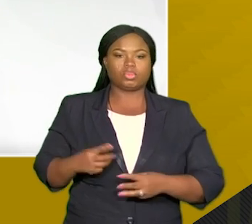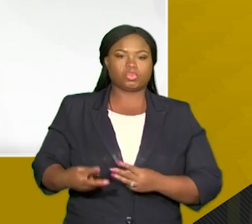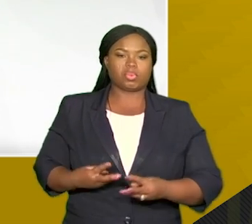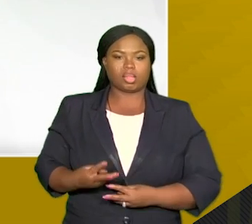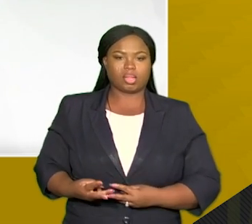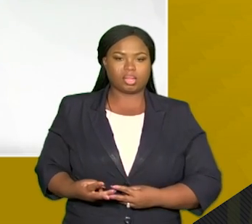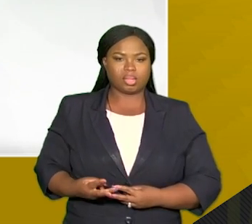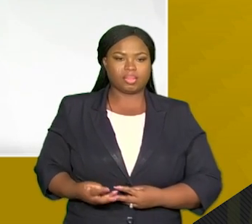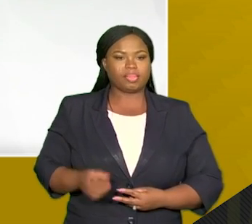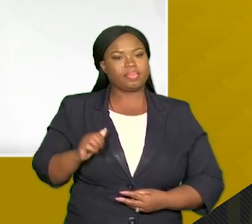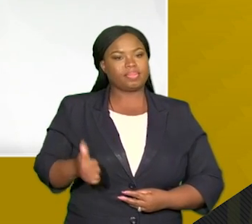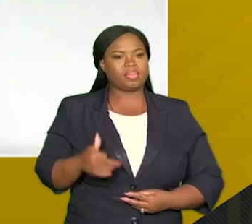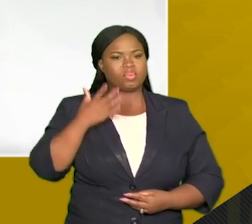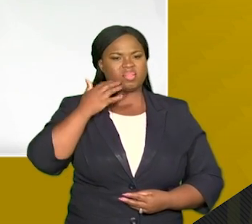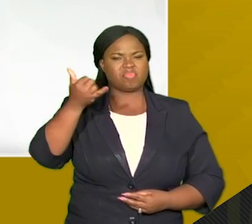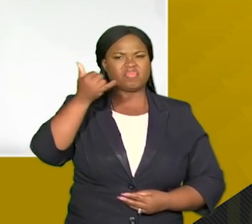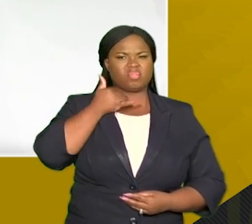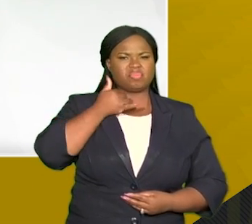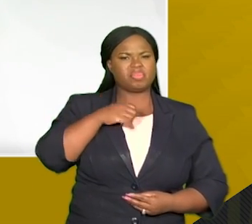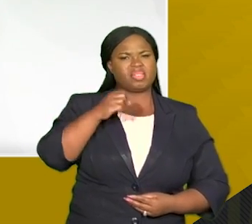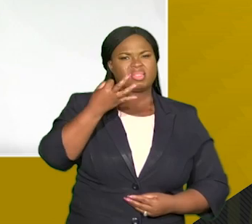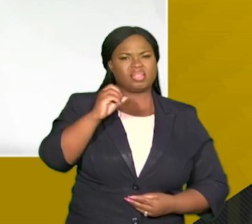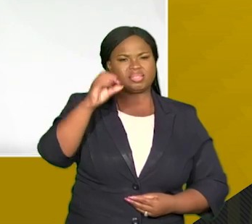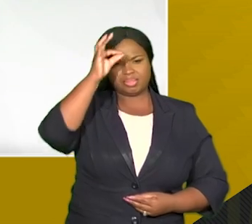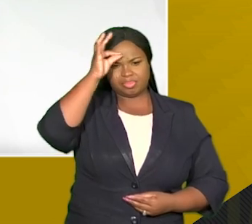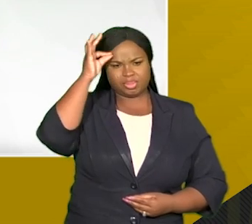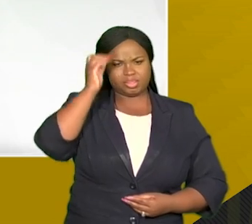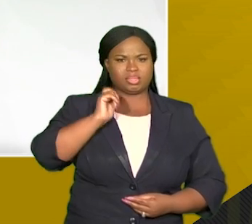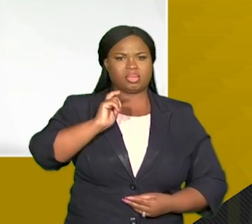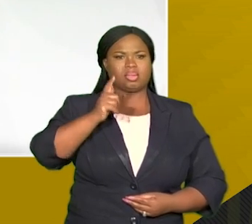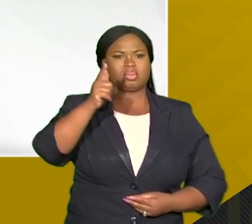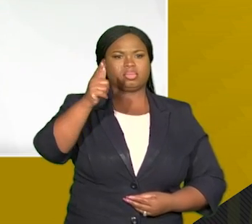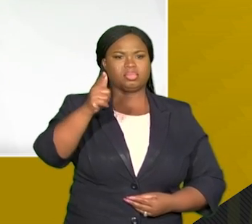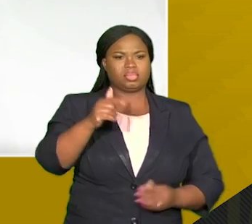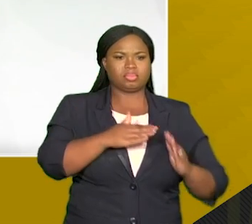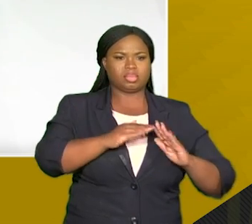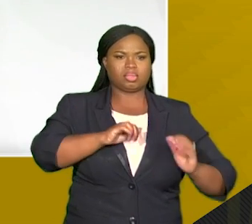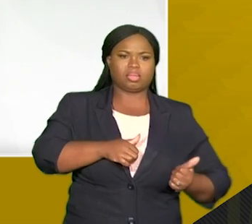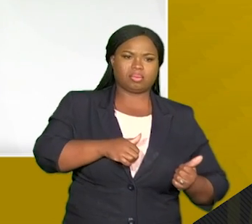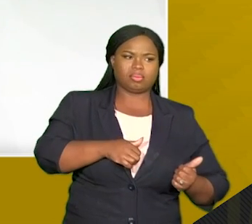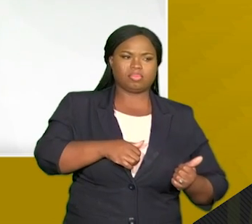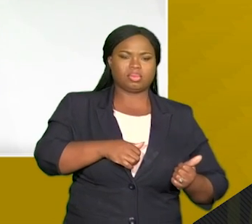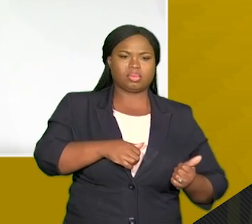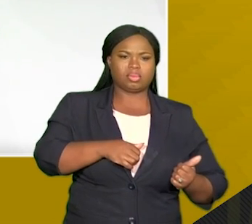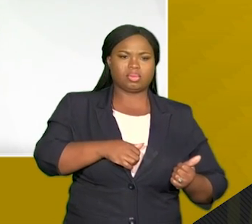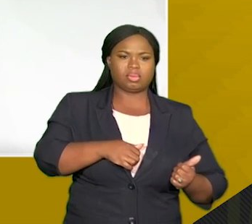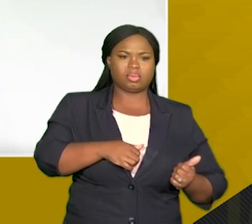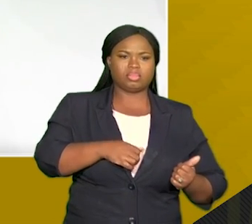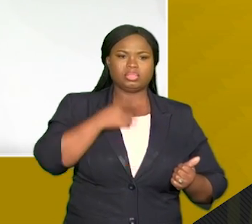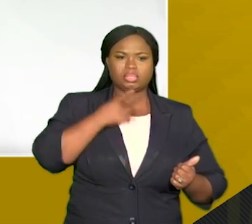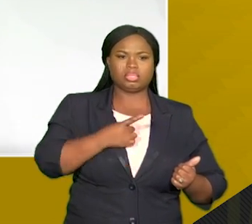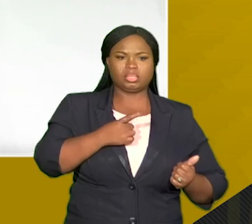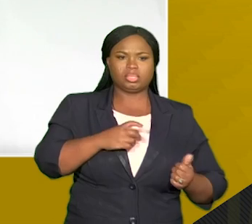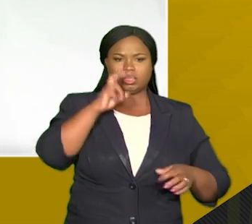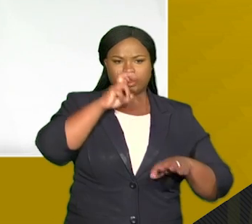And Magato took phone, I think, after 30 minutes. There's my neighbor who came and say, we are